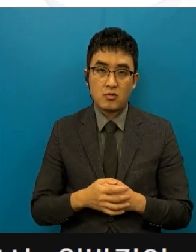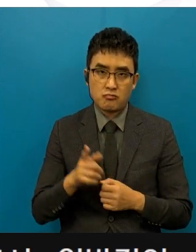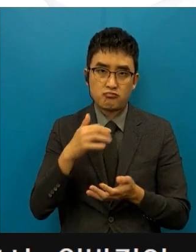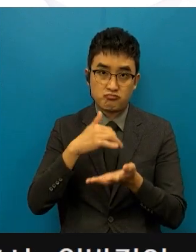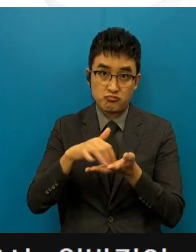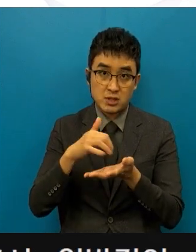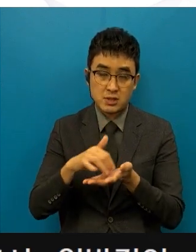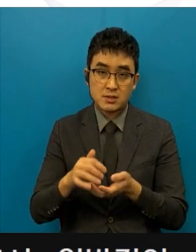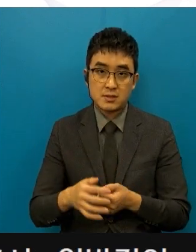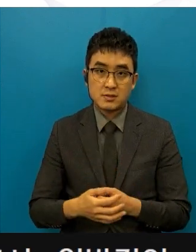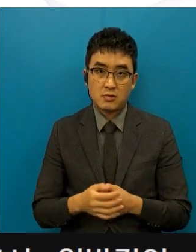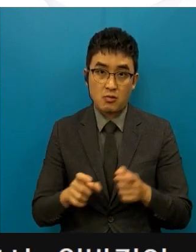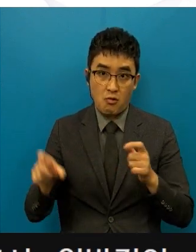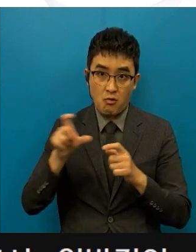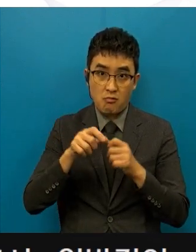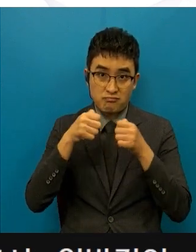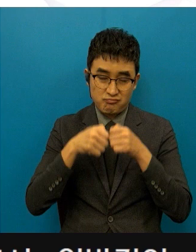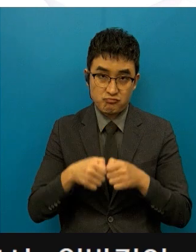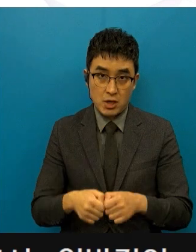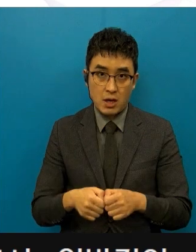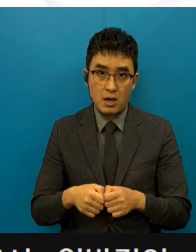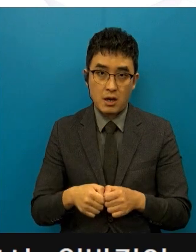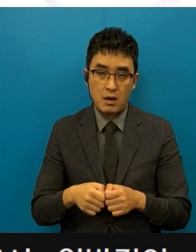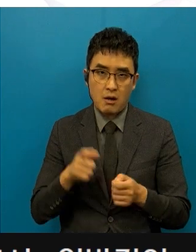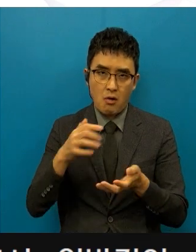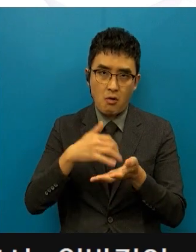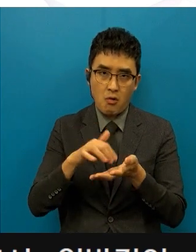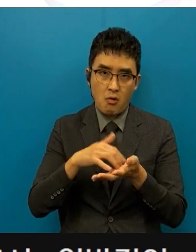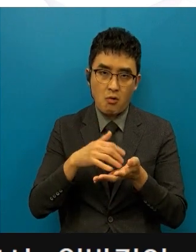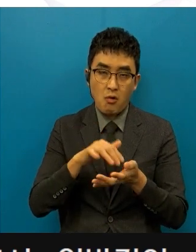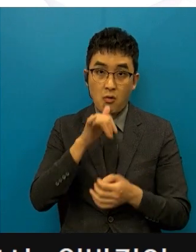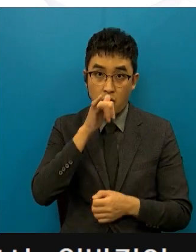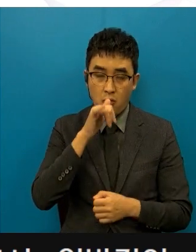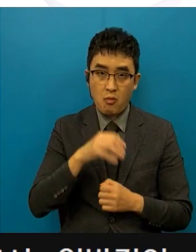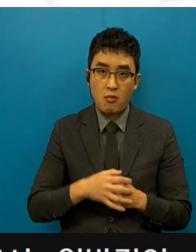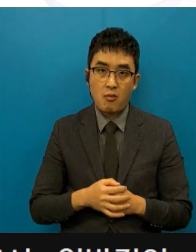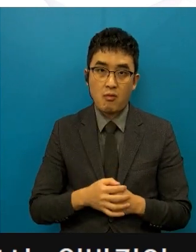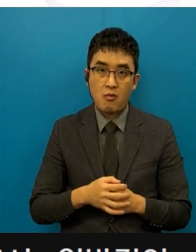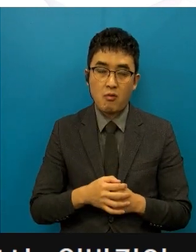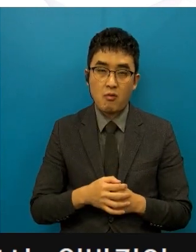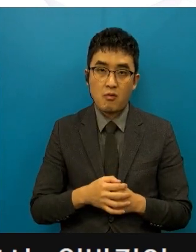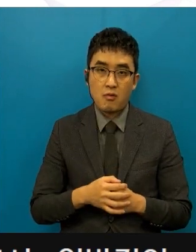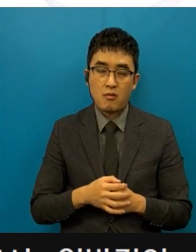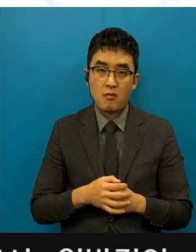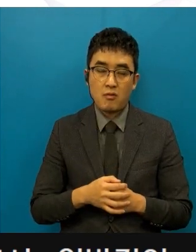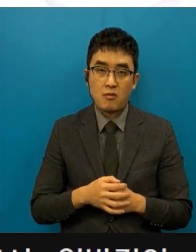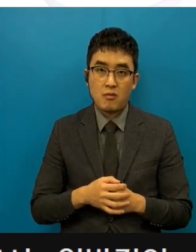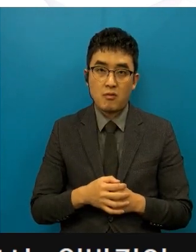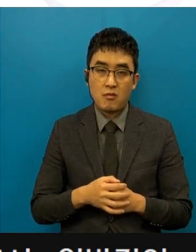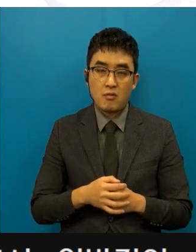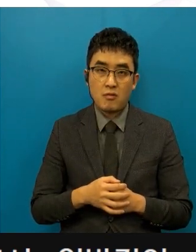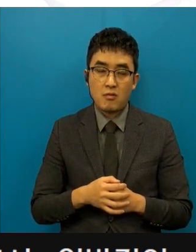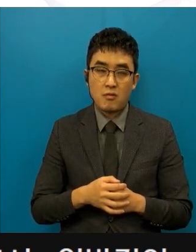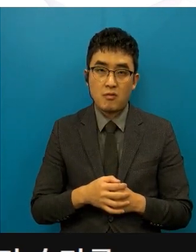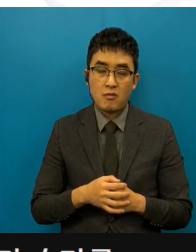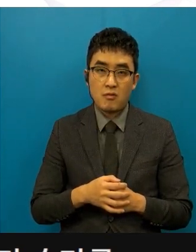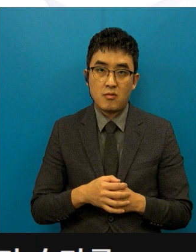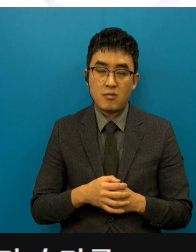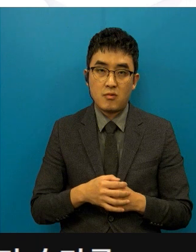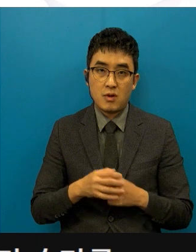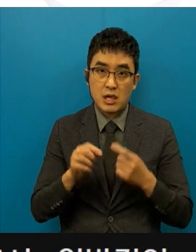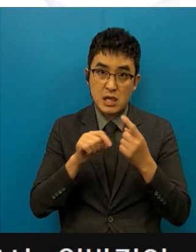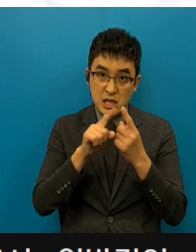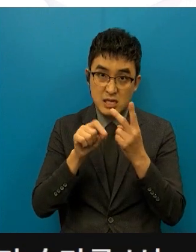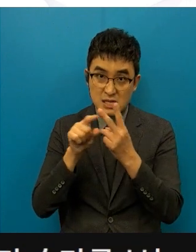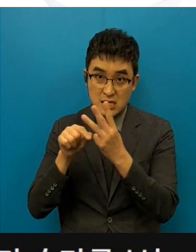at in which month how many people have died. However, we don't see specific spikes like you've mentioned, where